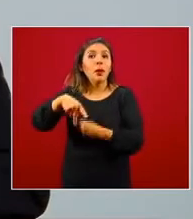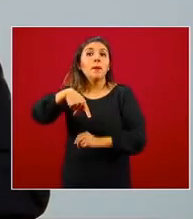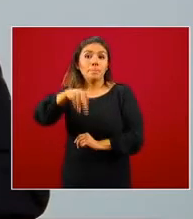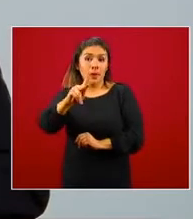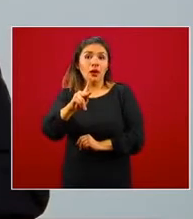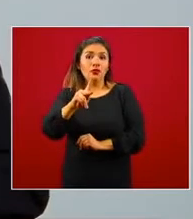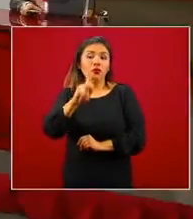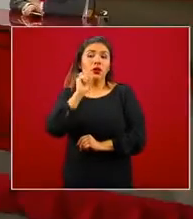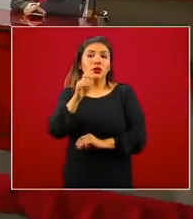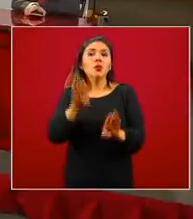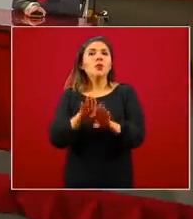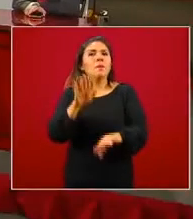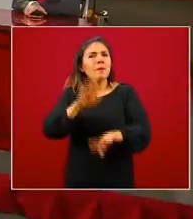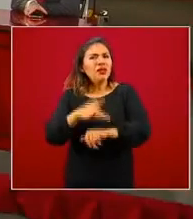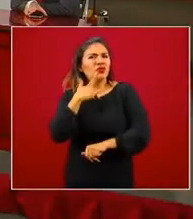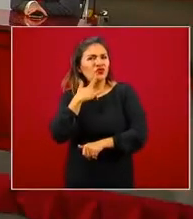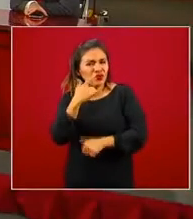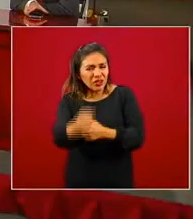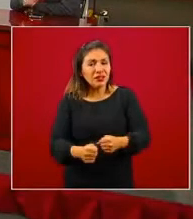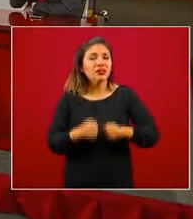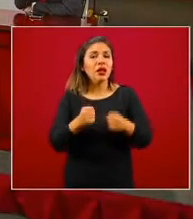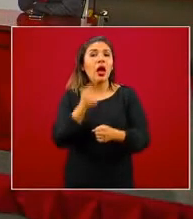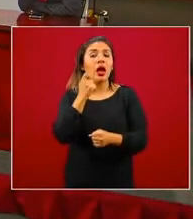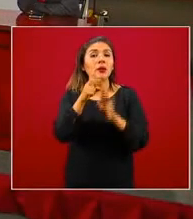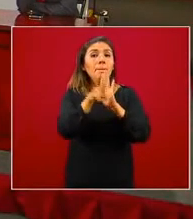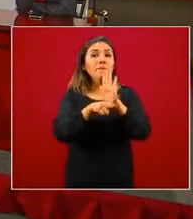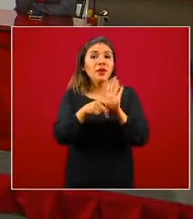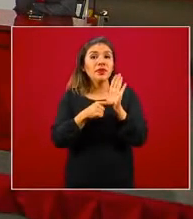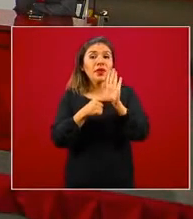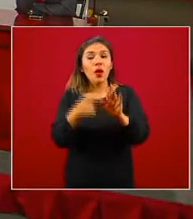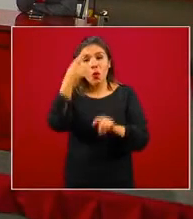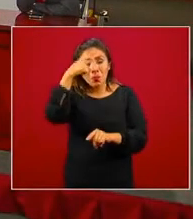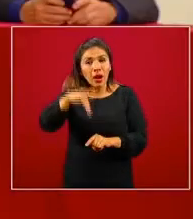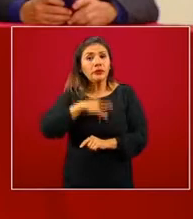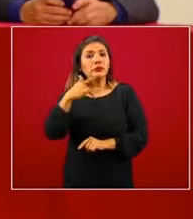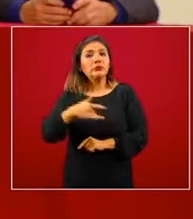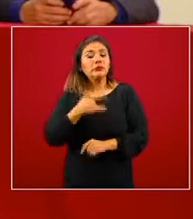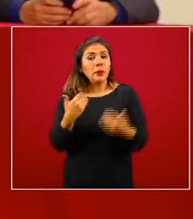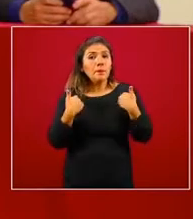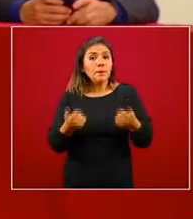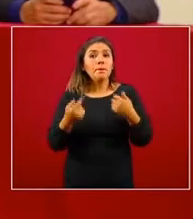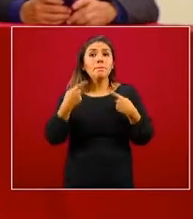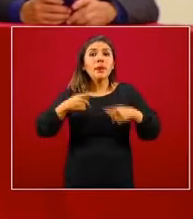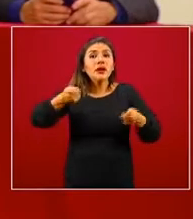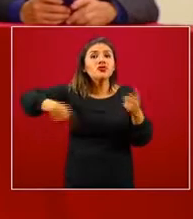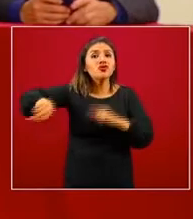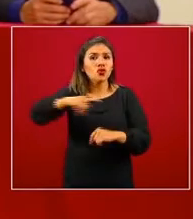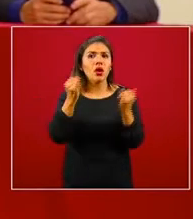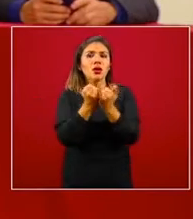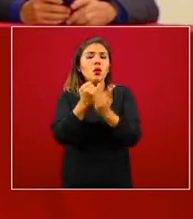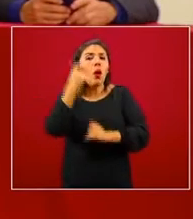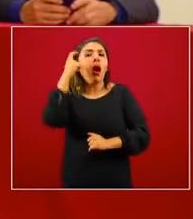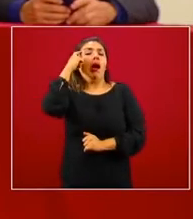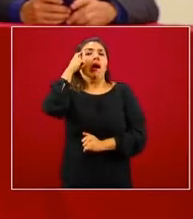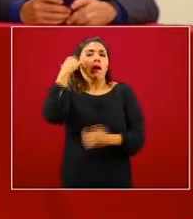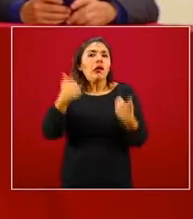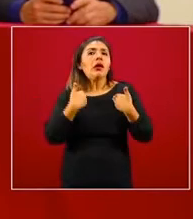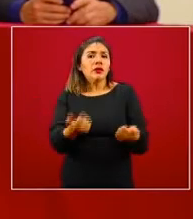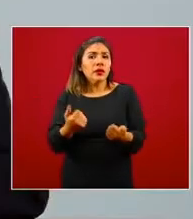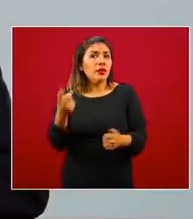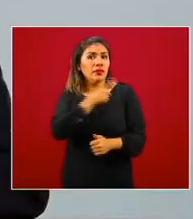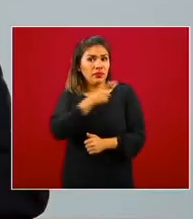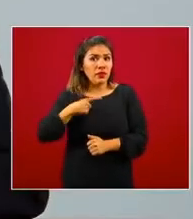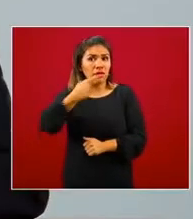mouth. So what we do want to underscore with this video is that it make people a little bit more